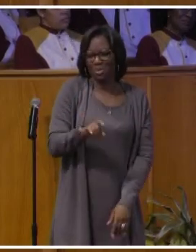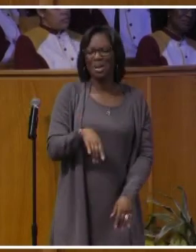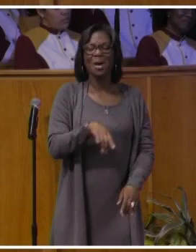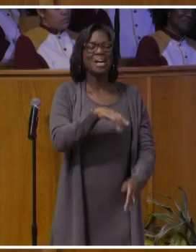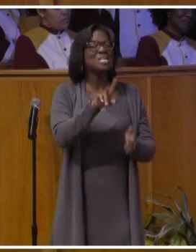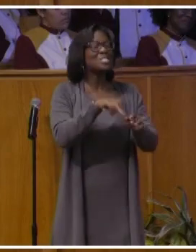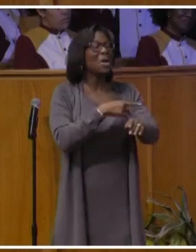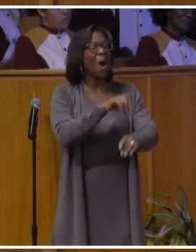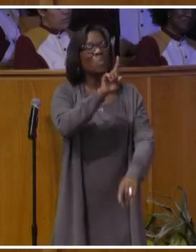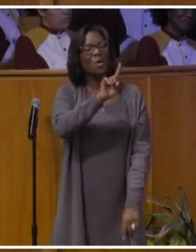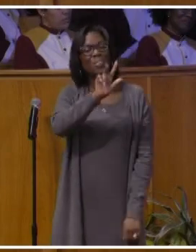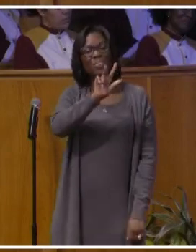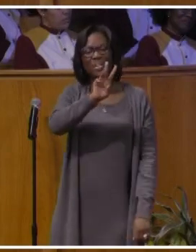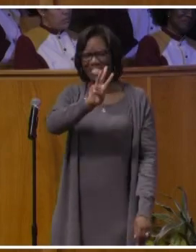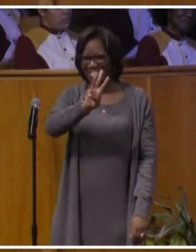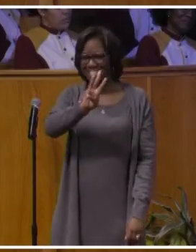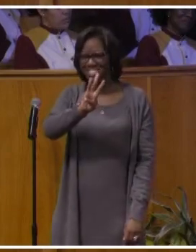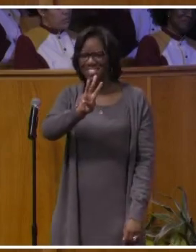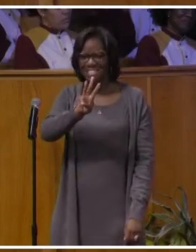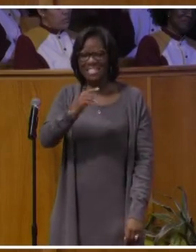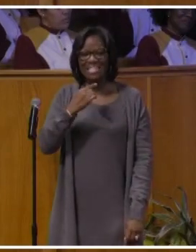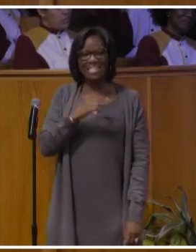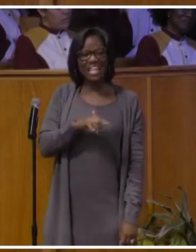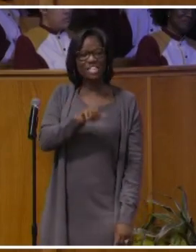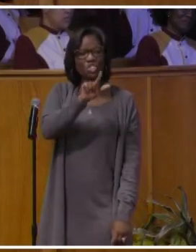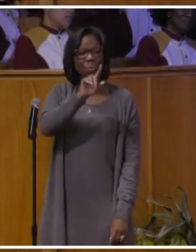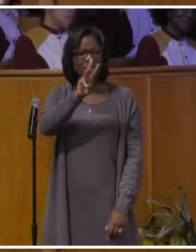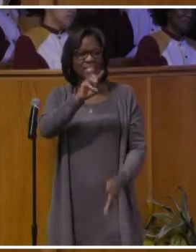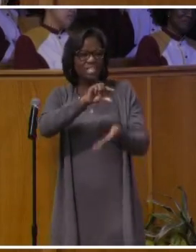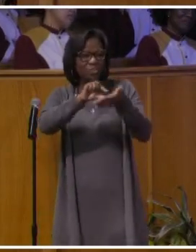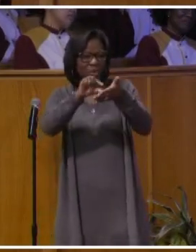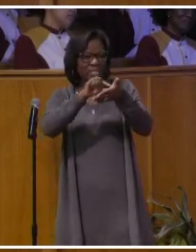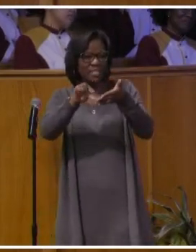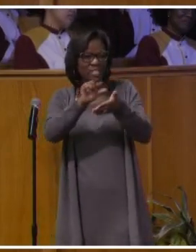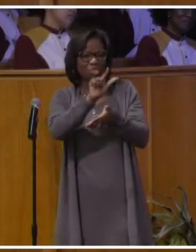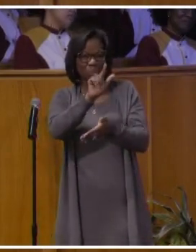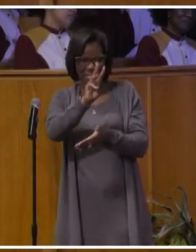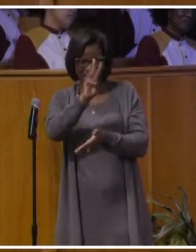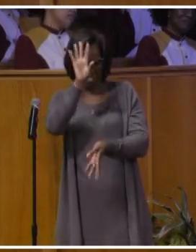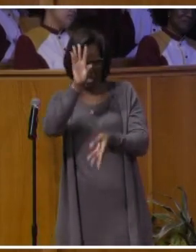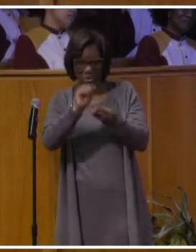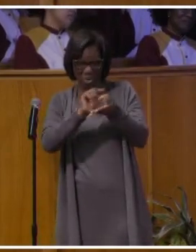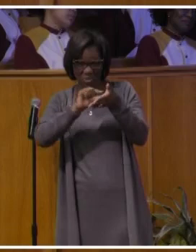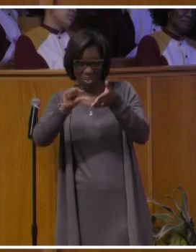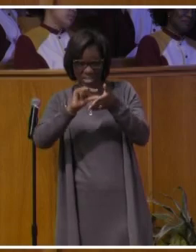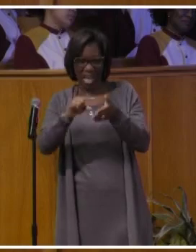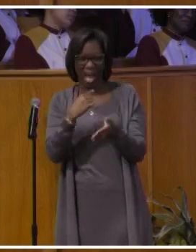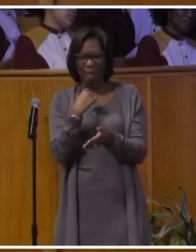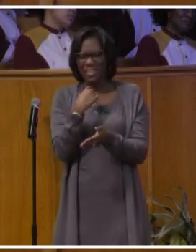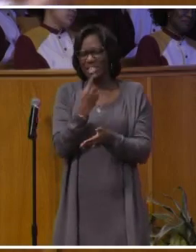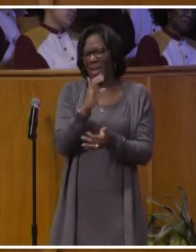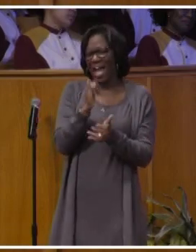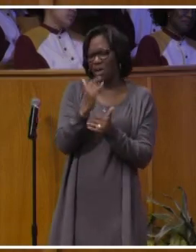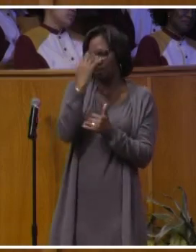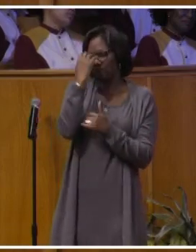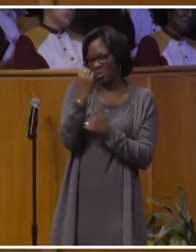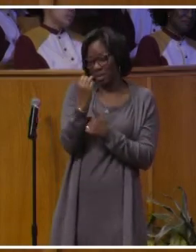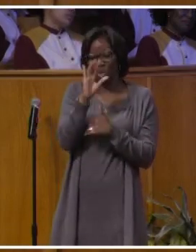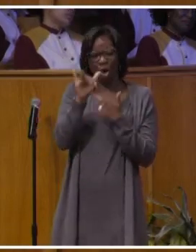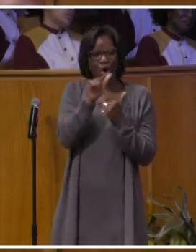Psalm 136 has 26 verses, and I'm going to show you how to memorize all